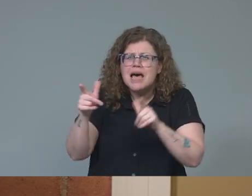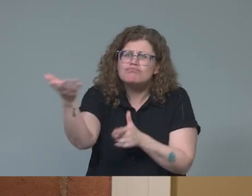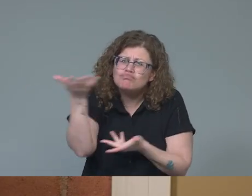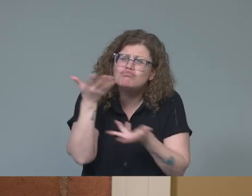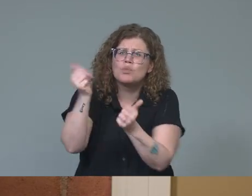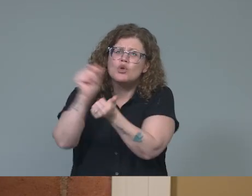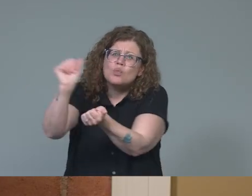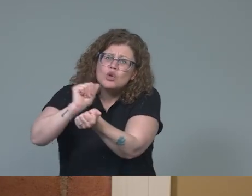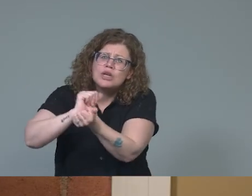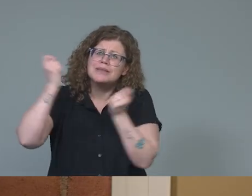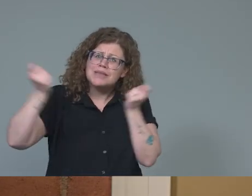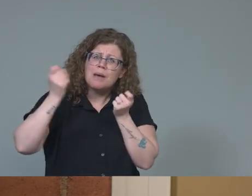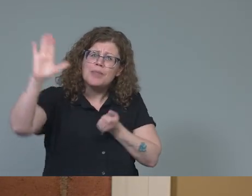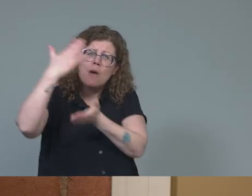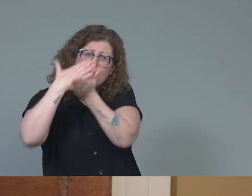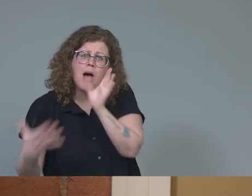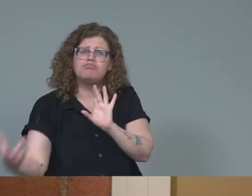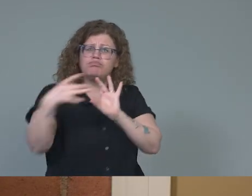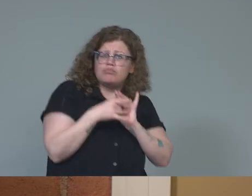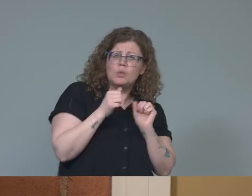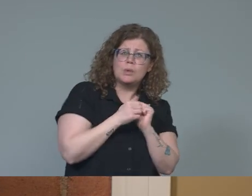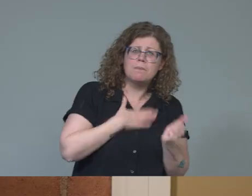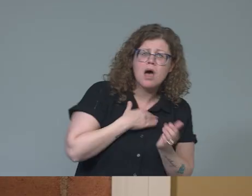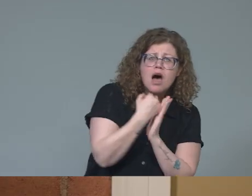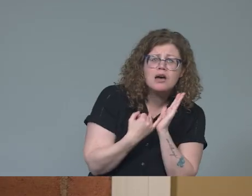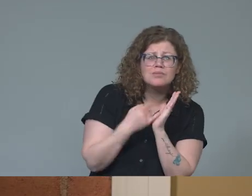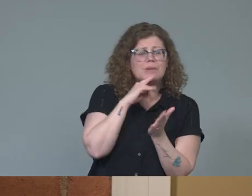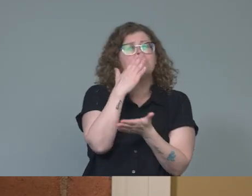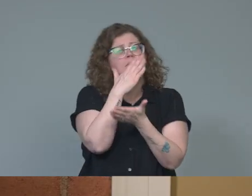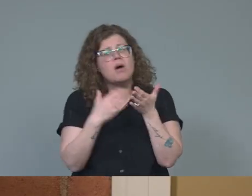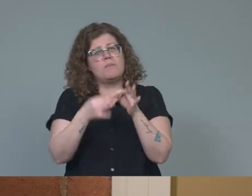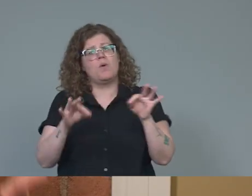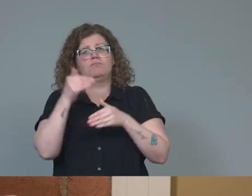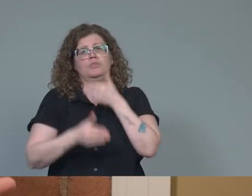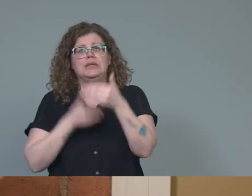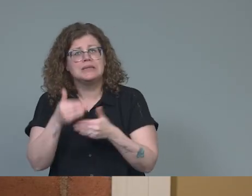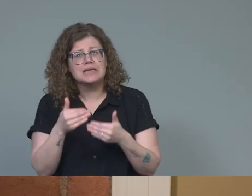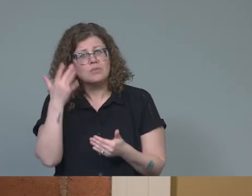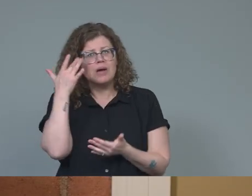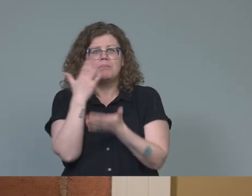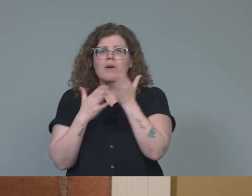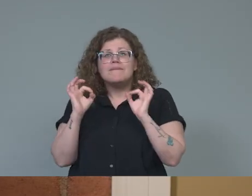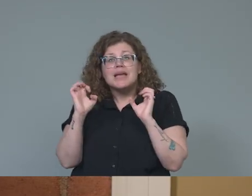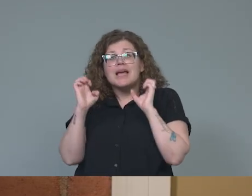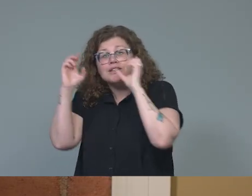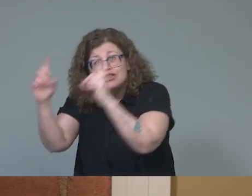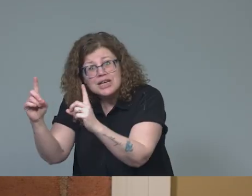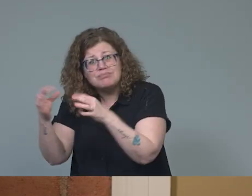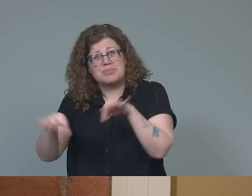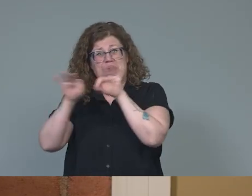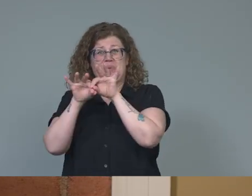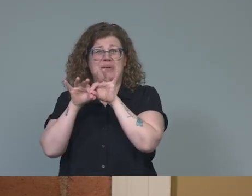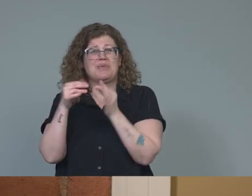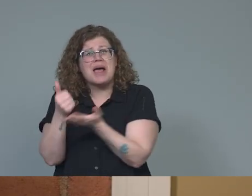Public art has its own industry standards and practices. Often those are misunderstood or misinterpreted. People think